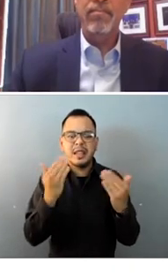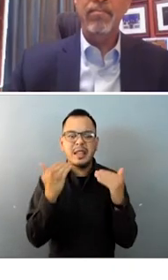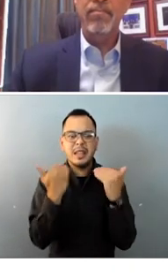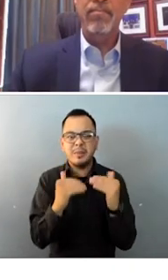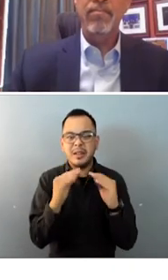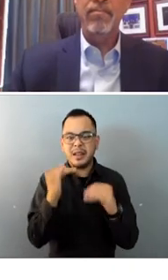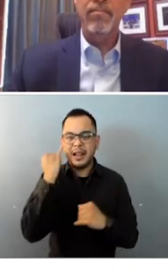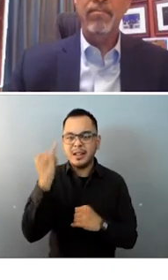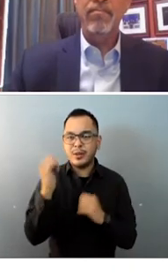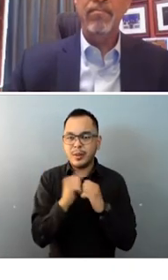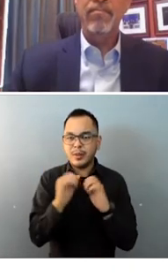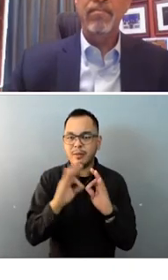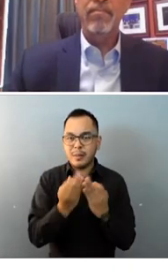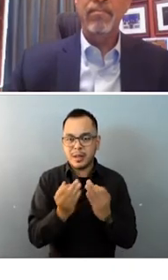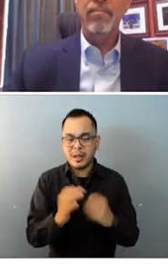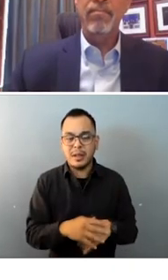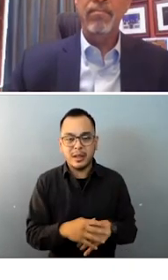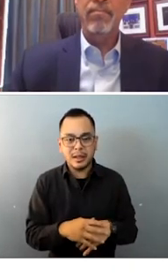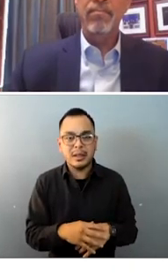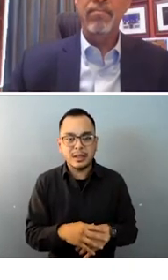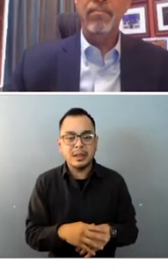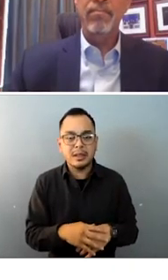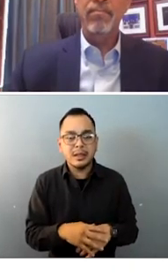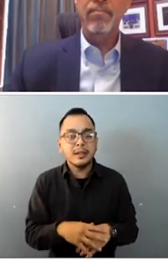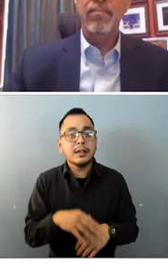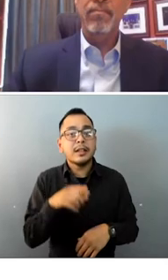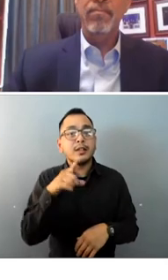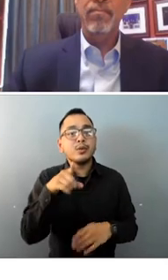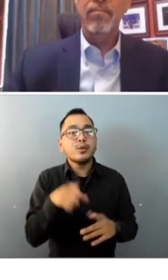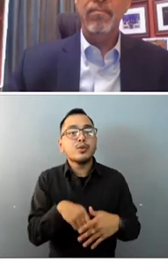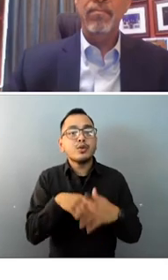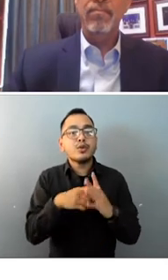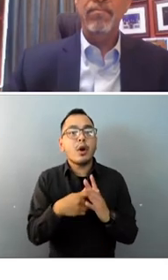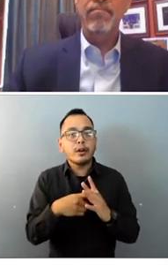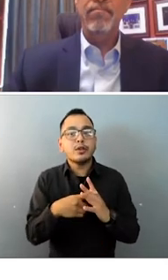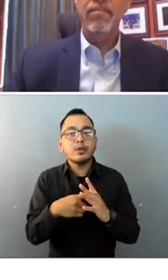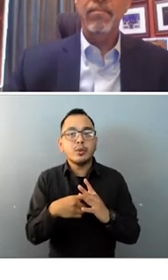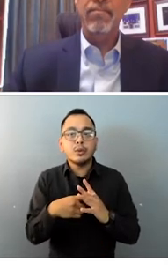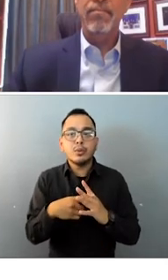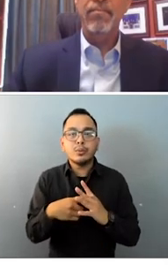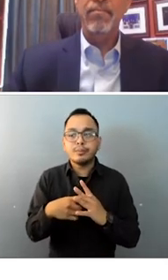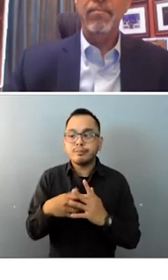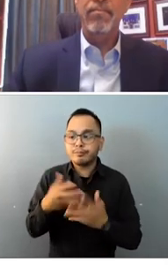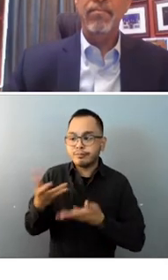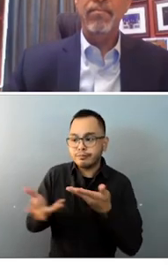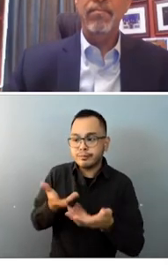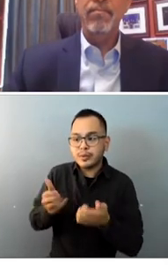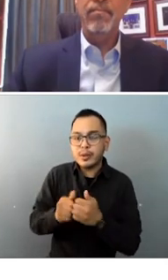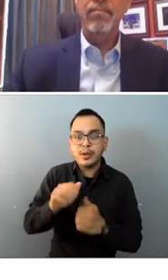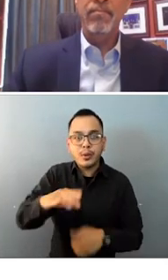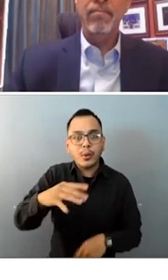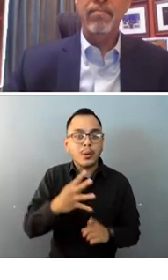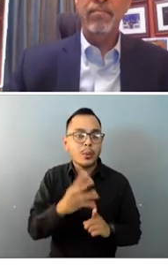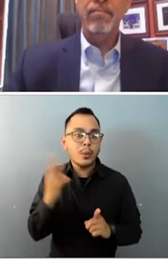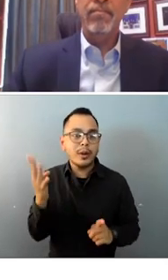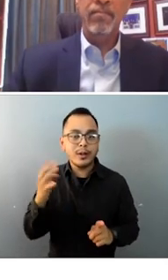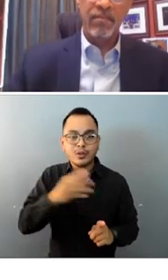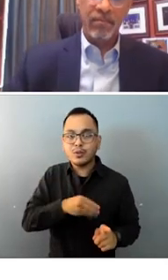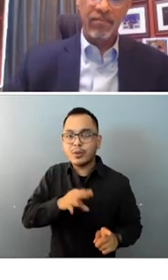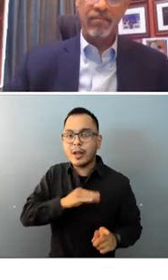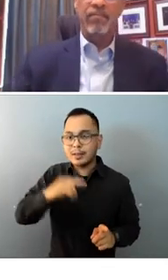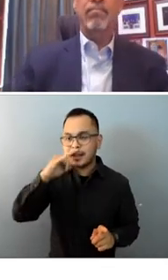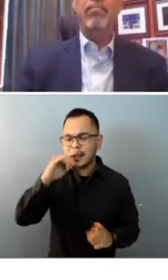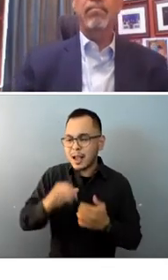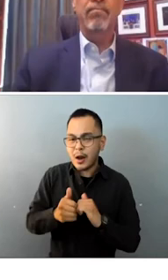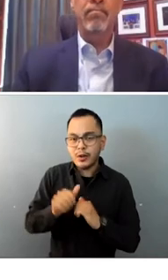of family. As you begin to parent an openly queer or trans child, how did your parenting change?